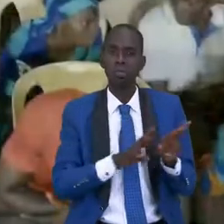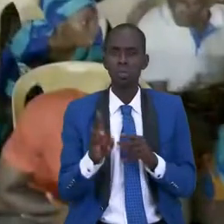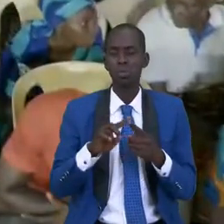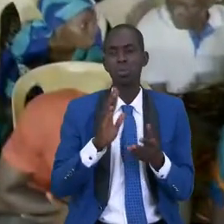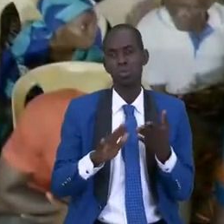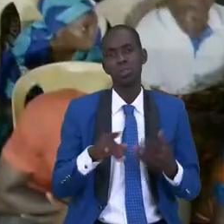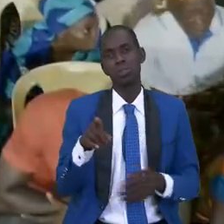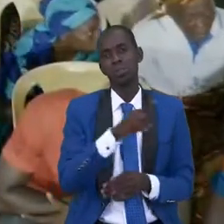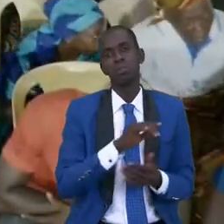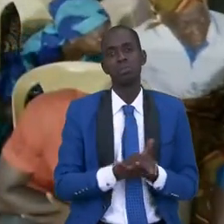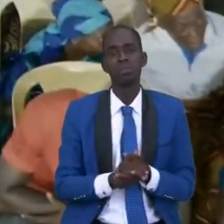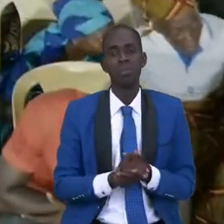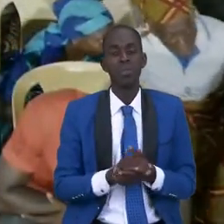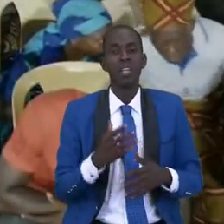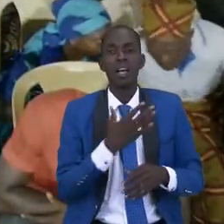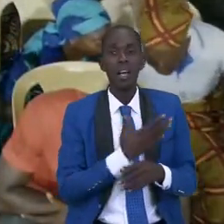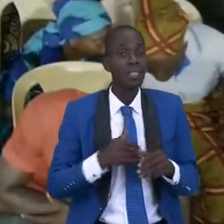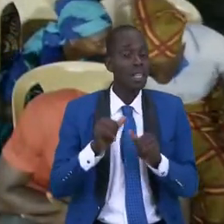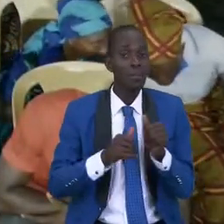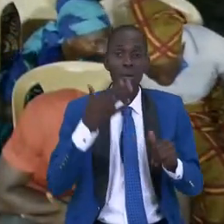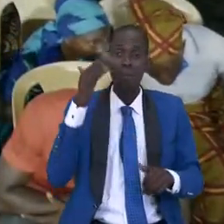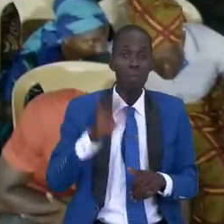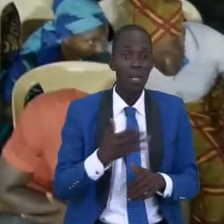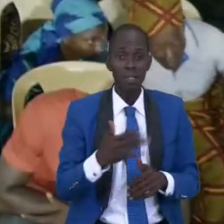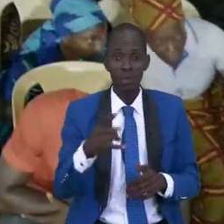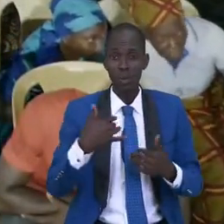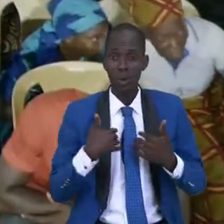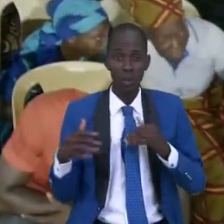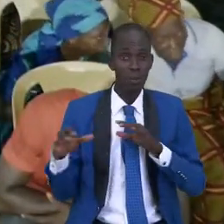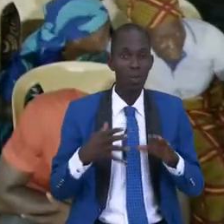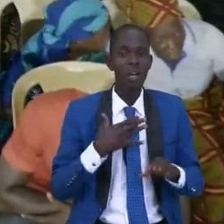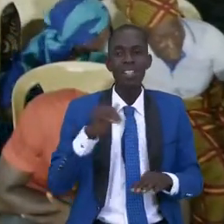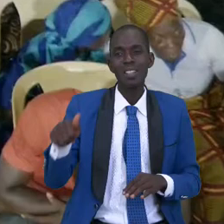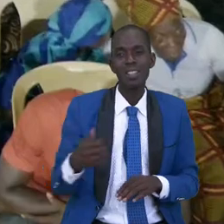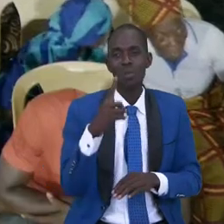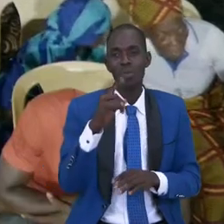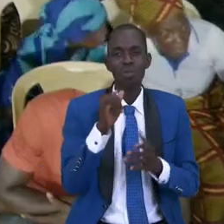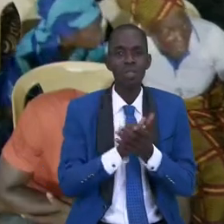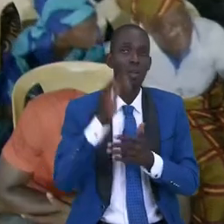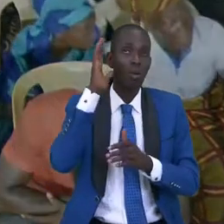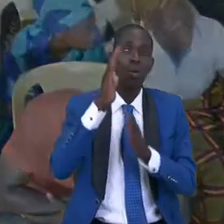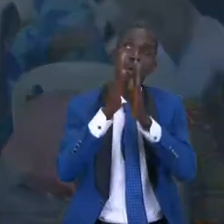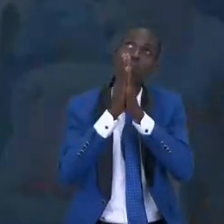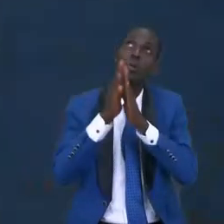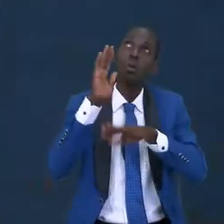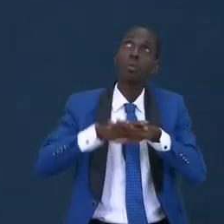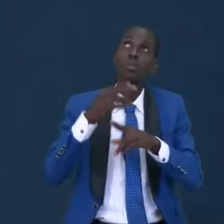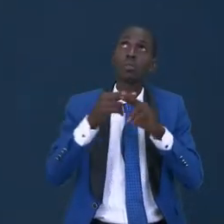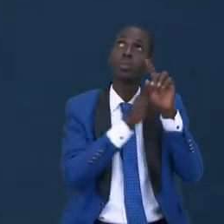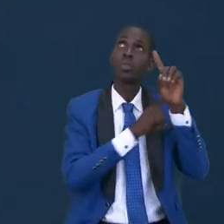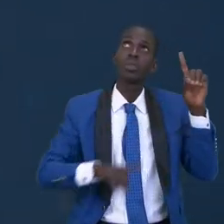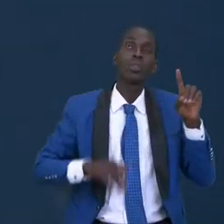overlook every bad and evil thing that you have done. And whosoever shall call on the name of the Lord shall be